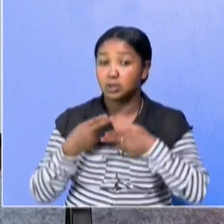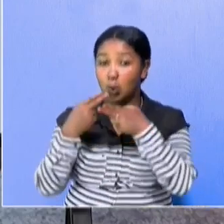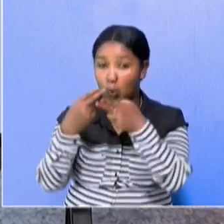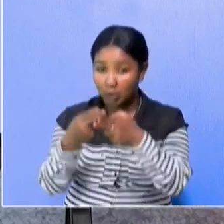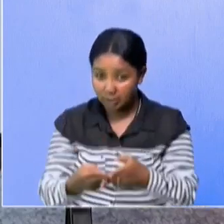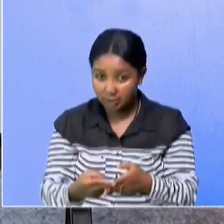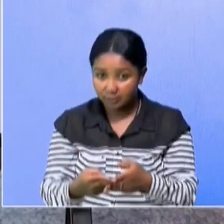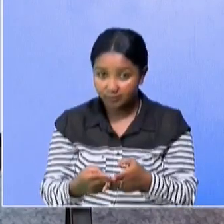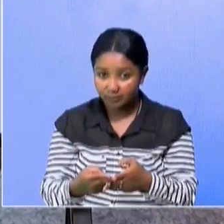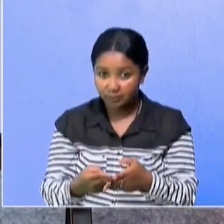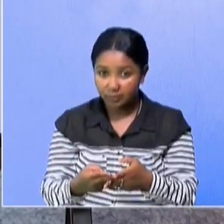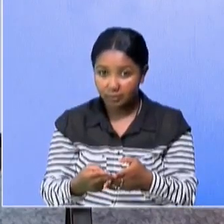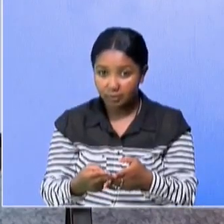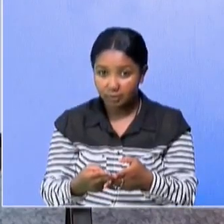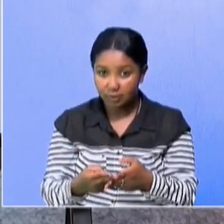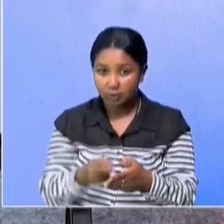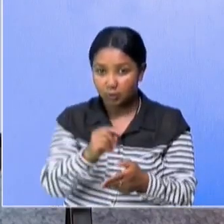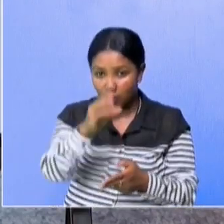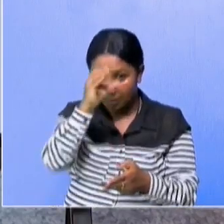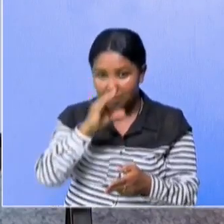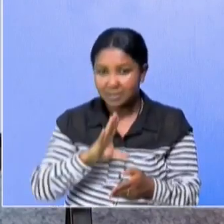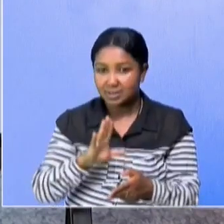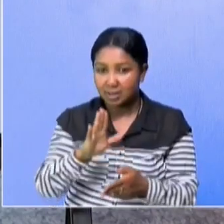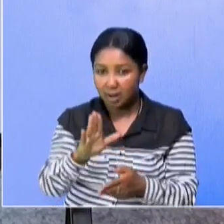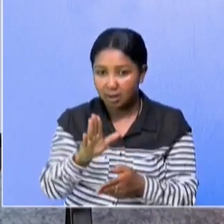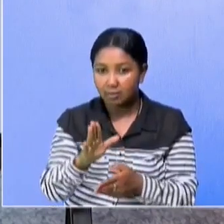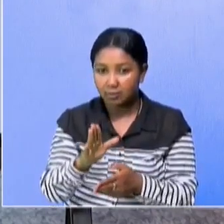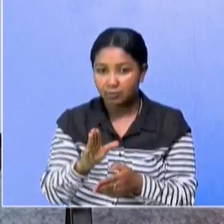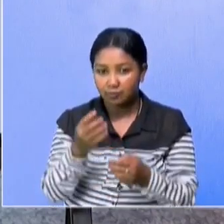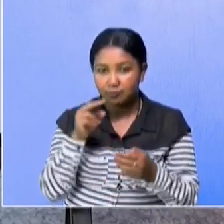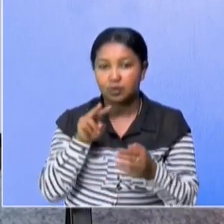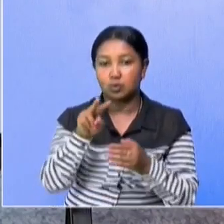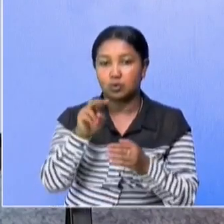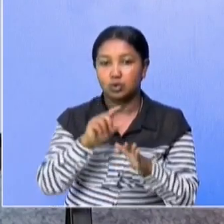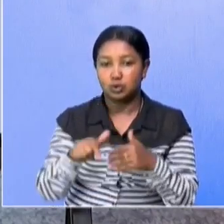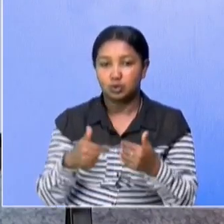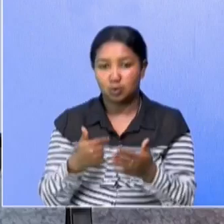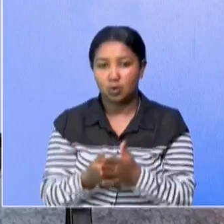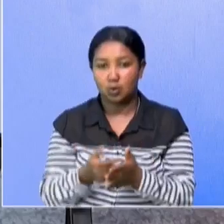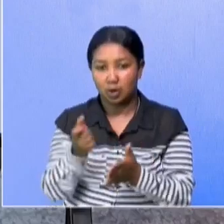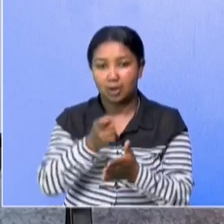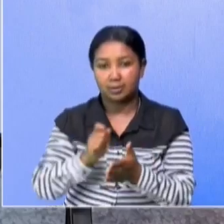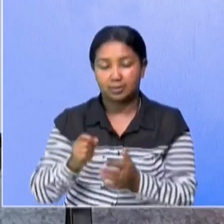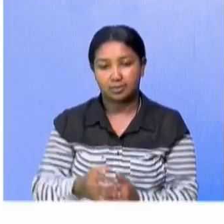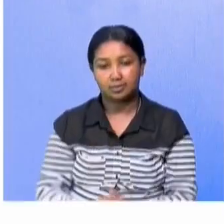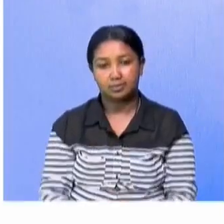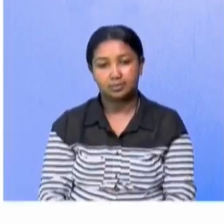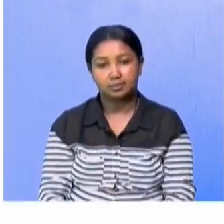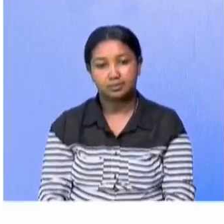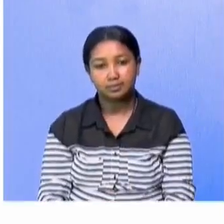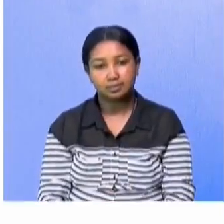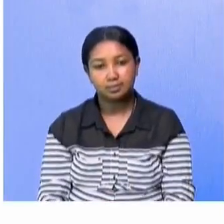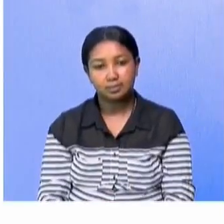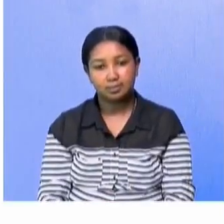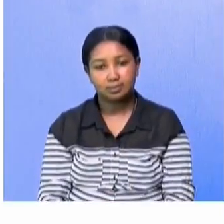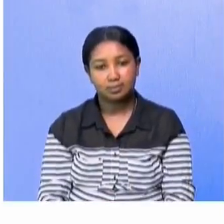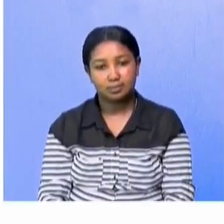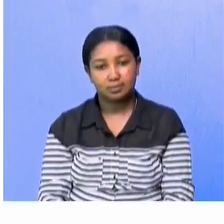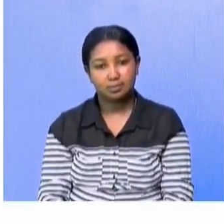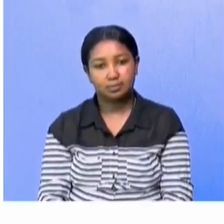it, just your personal point of view. So let me write it simply.